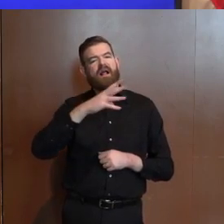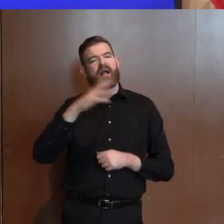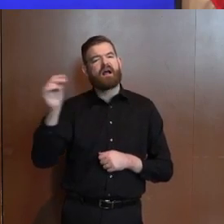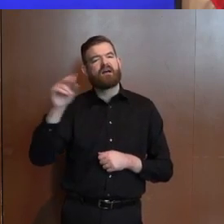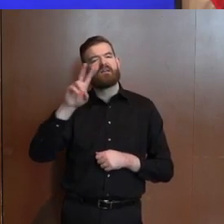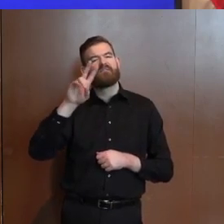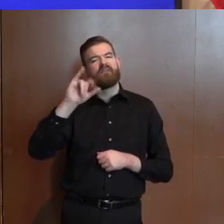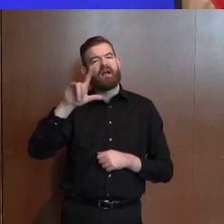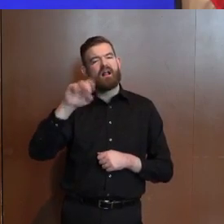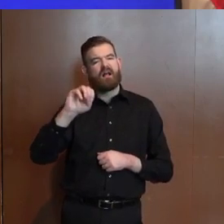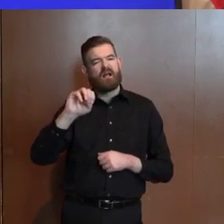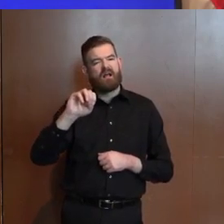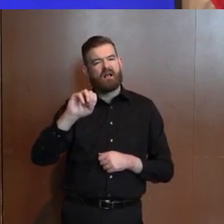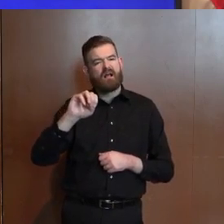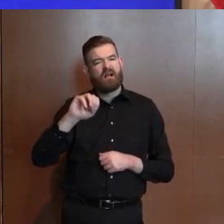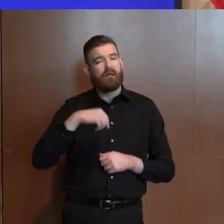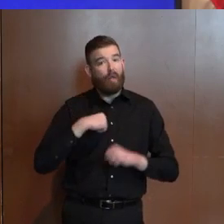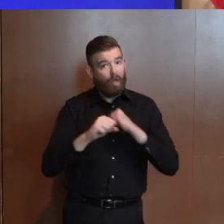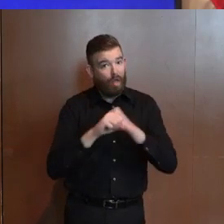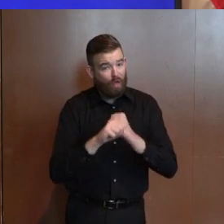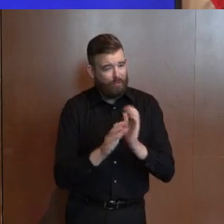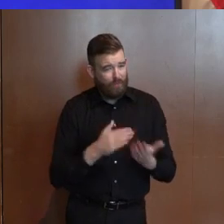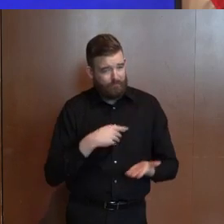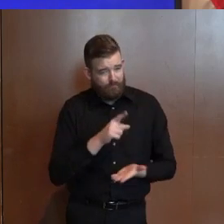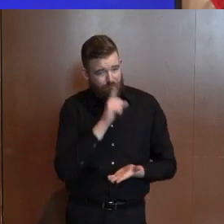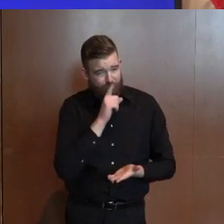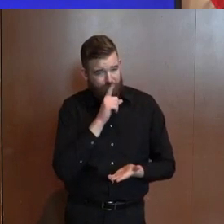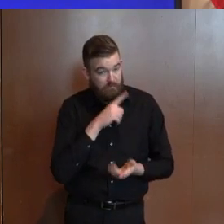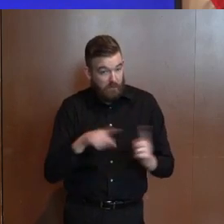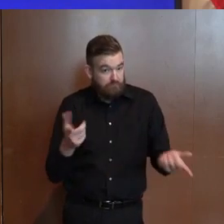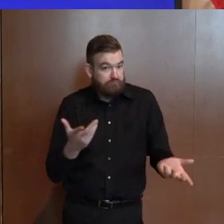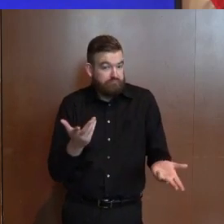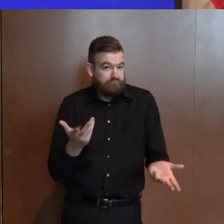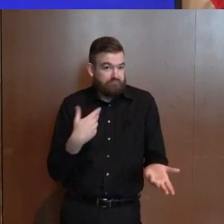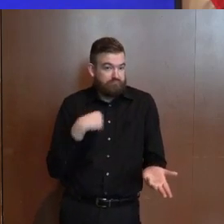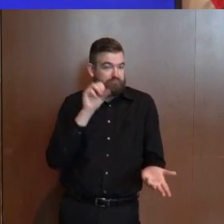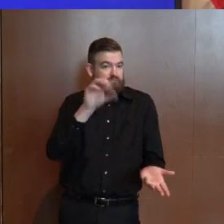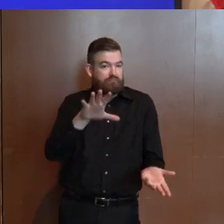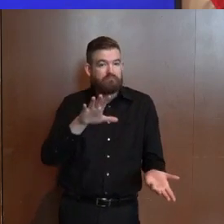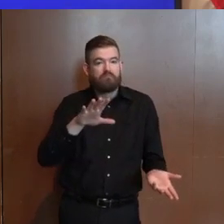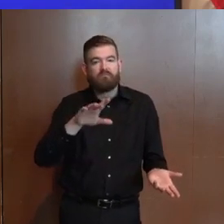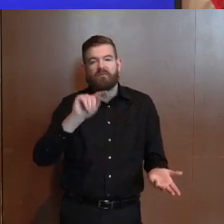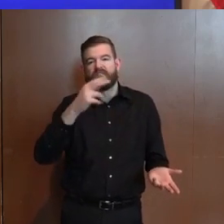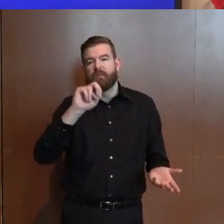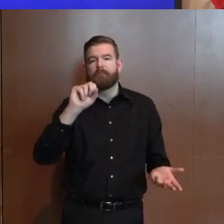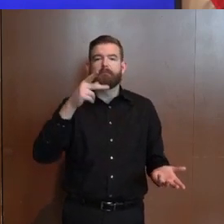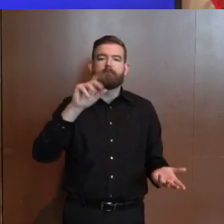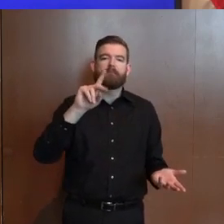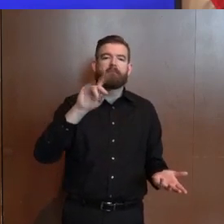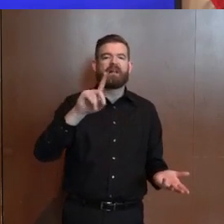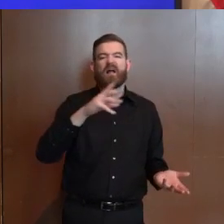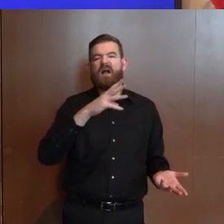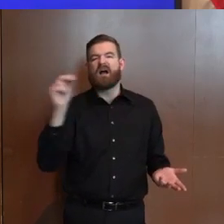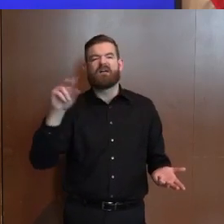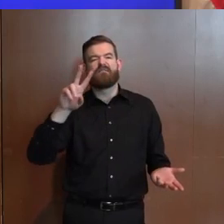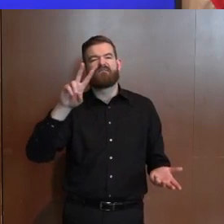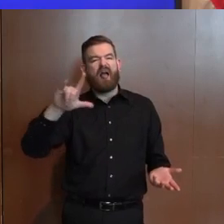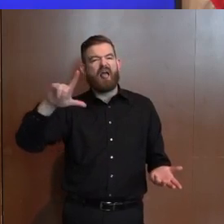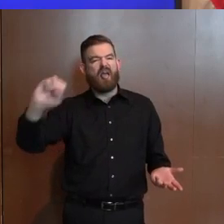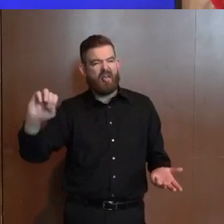promoting this, but it's called The Splendid and the Vile by Eric Larson, who's written some other great books, including about one of my predecessors